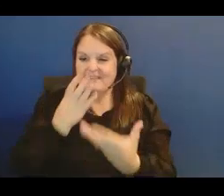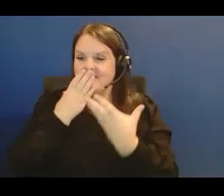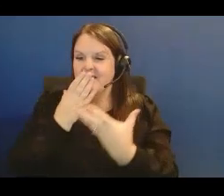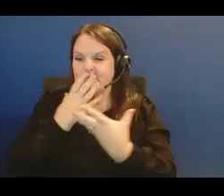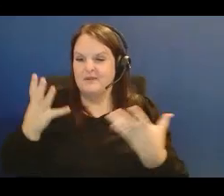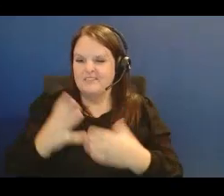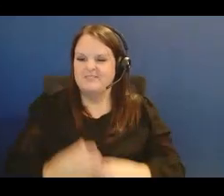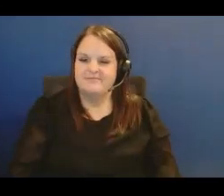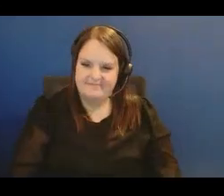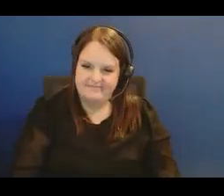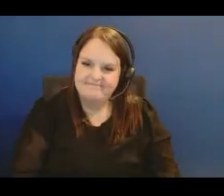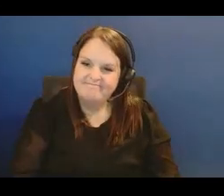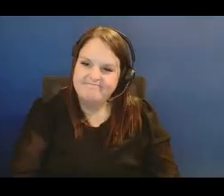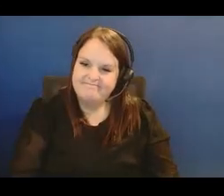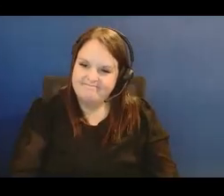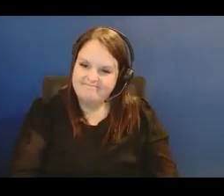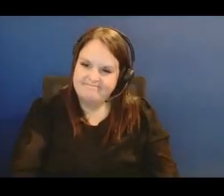much.